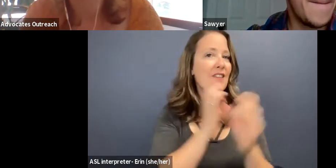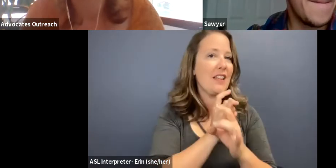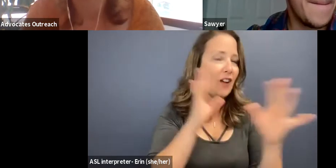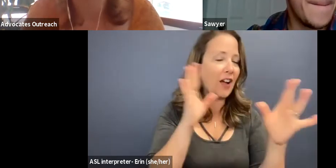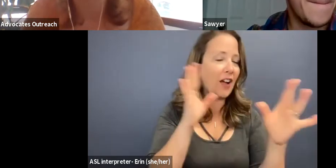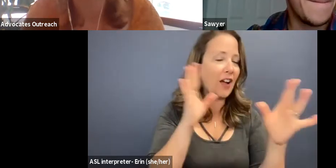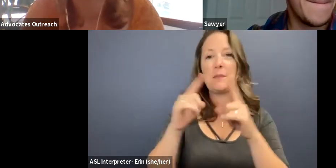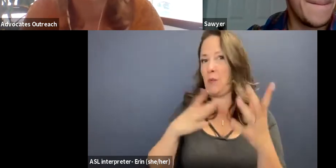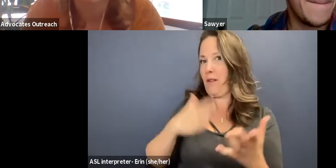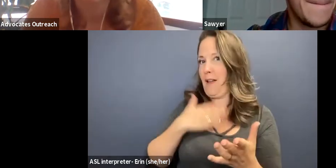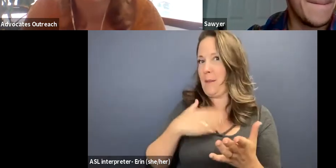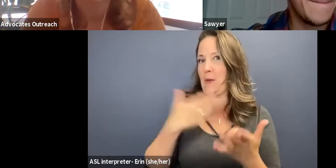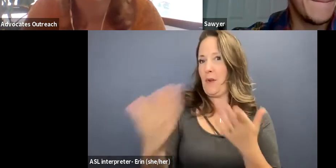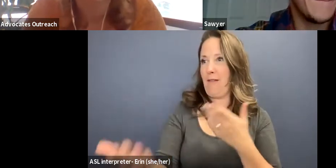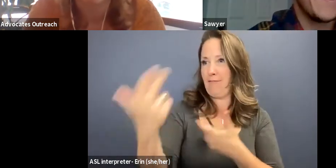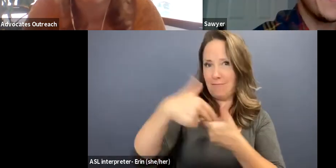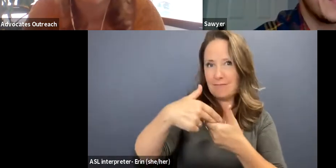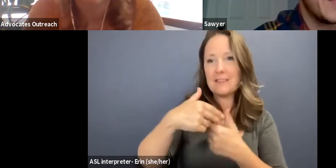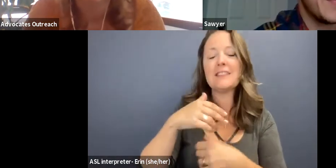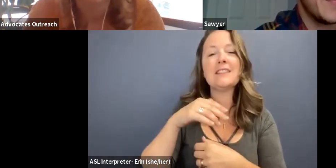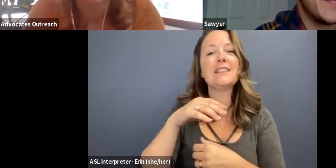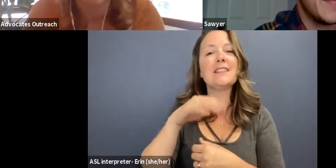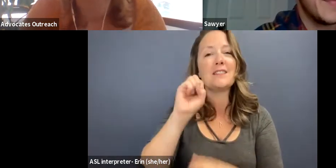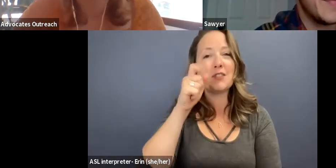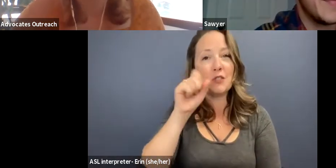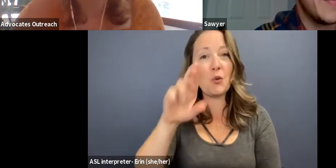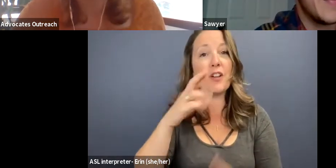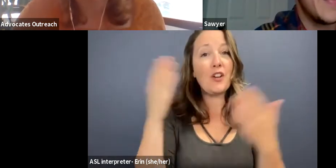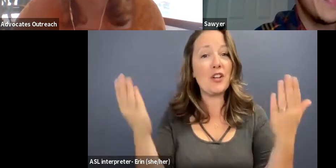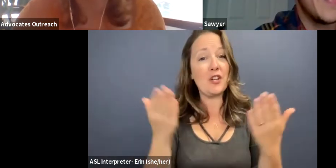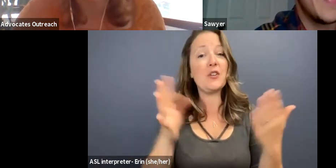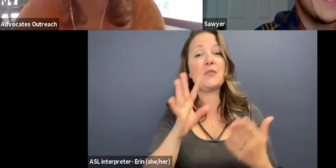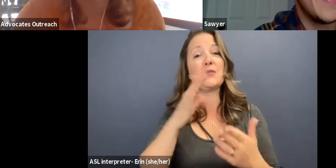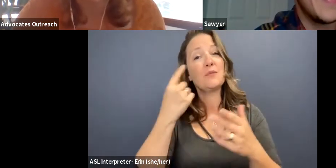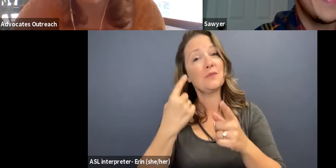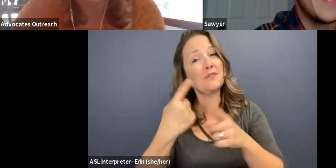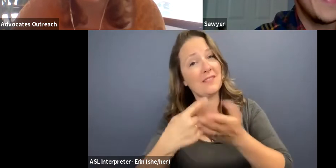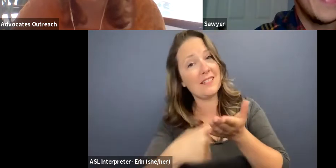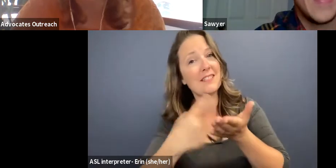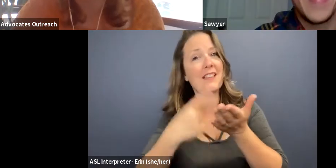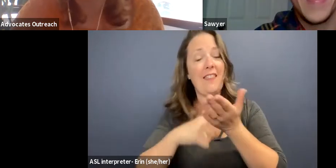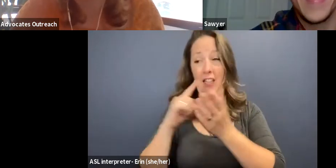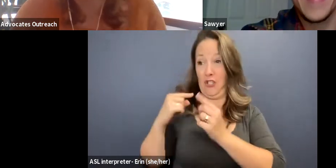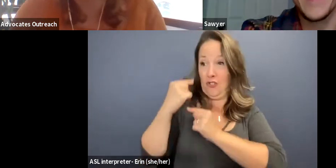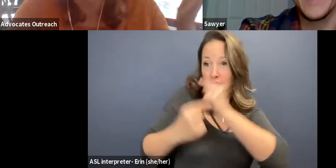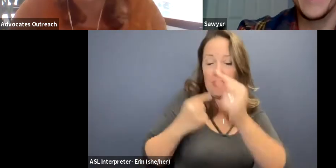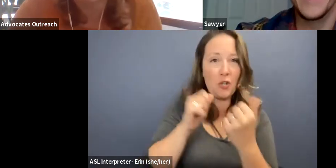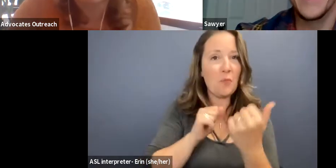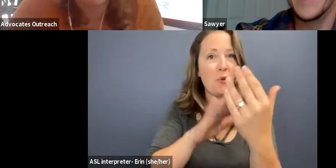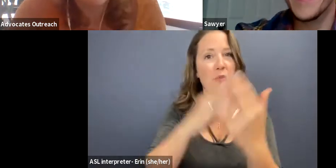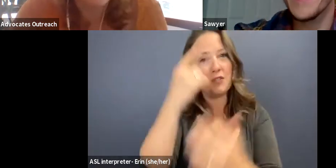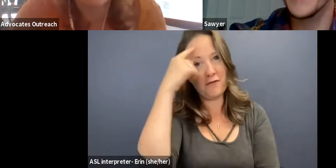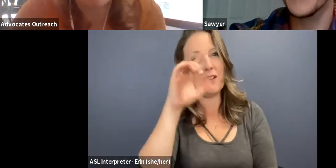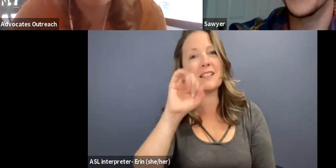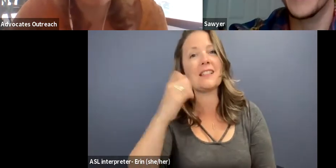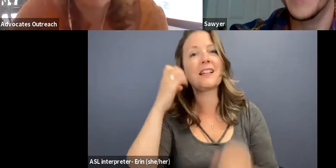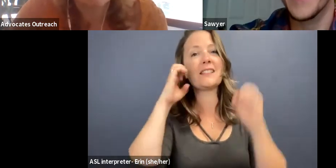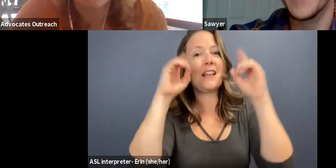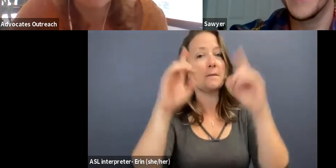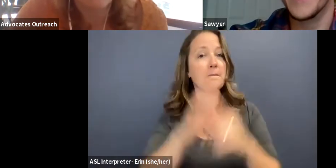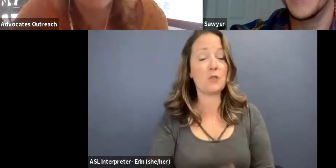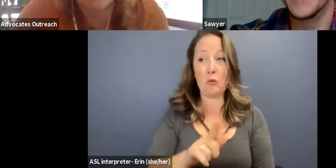continuum of safety through prevention programming, emergency shelter, and aftercare housing support for victim survivors of domestic